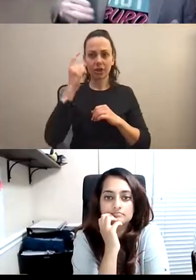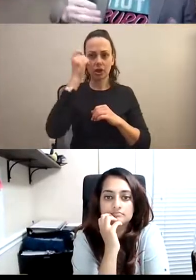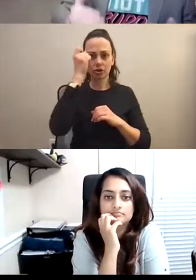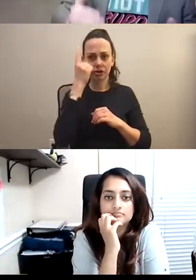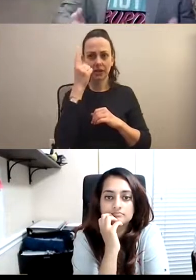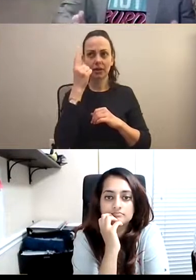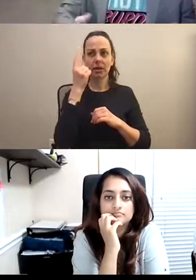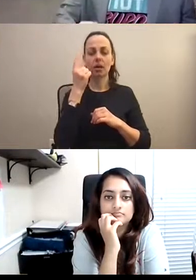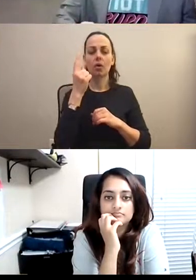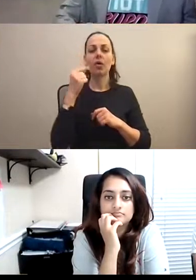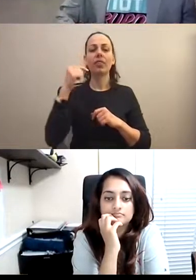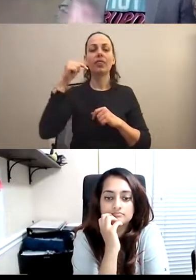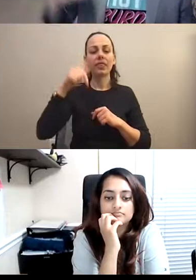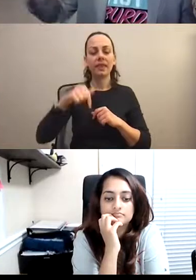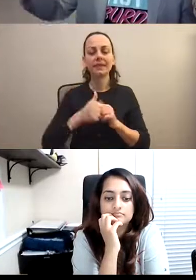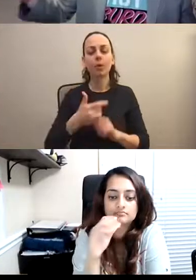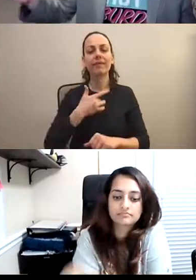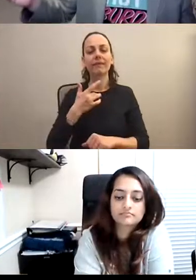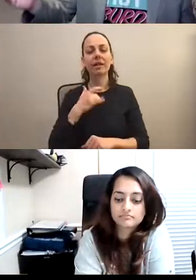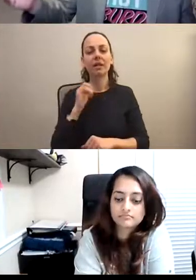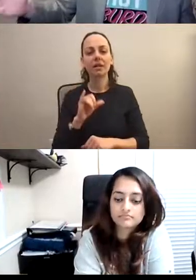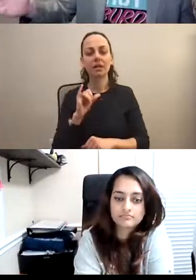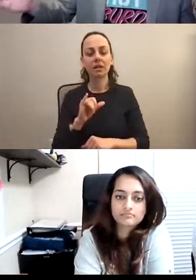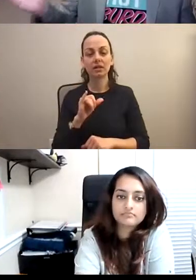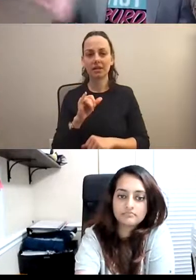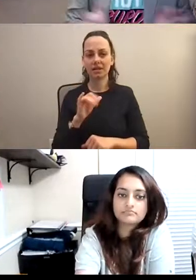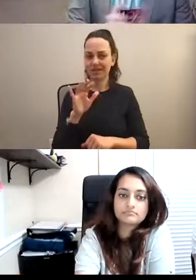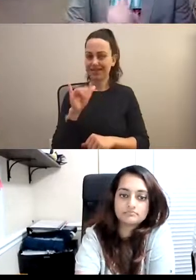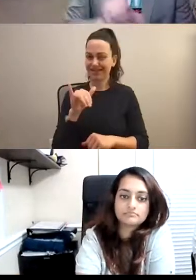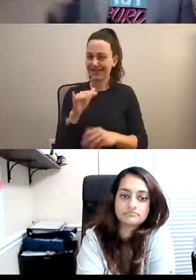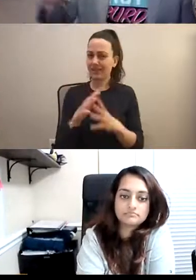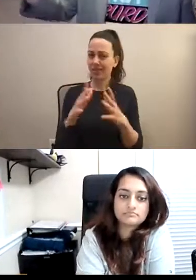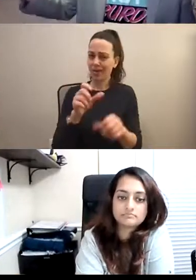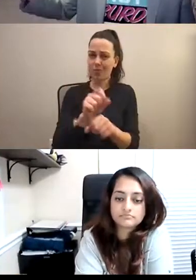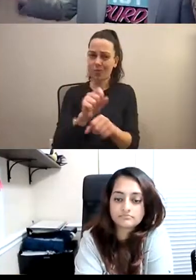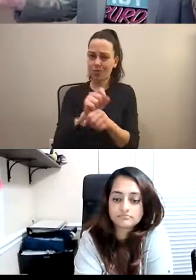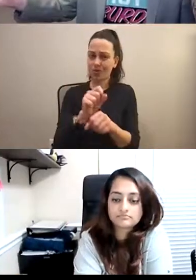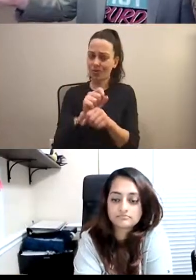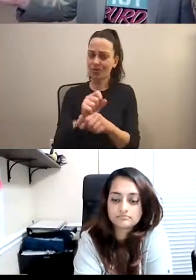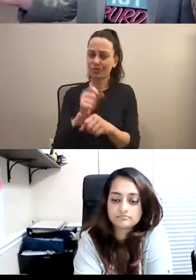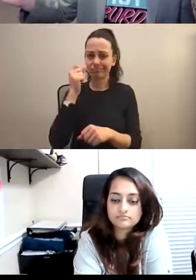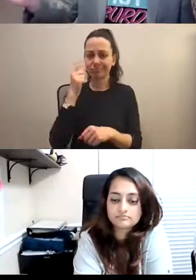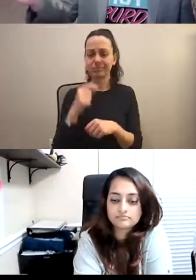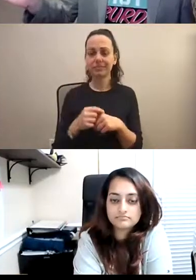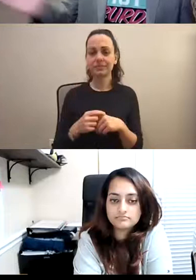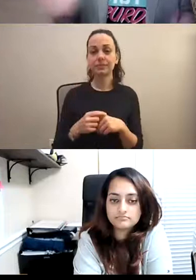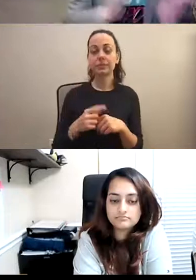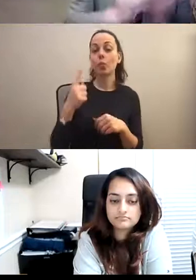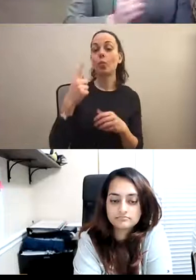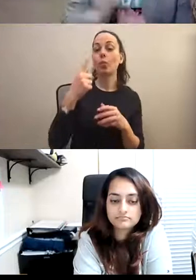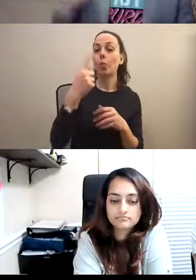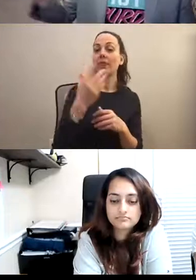I'm feeling. And that takes work. And something that helped with that